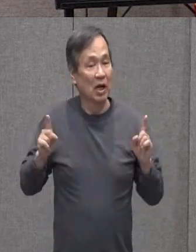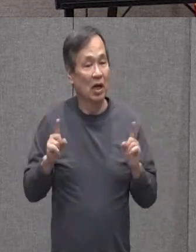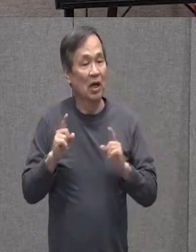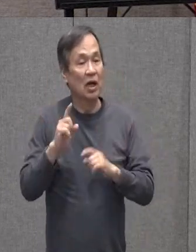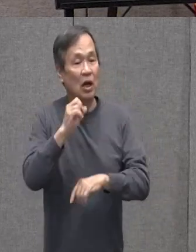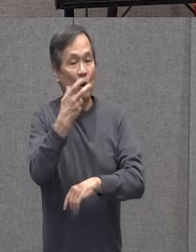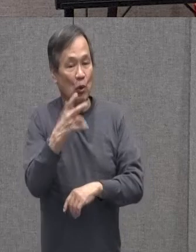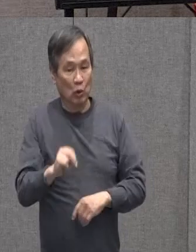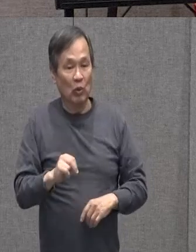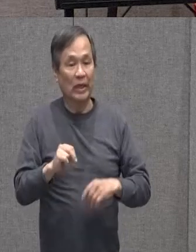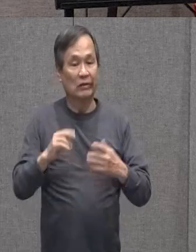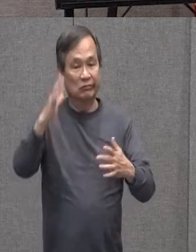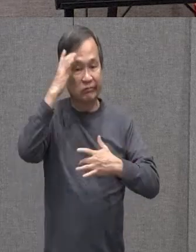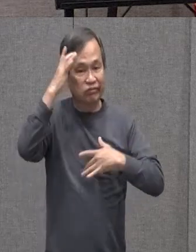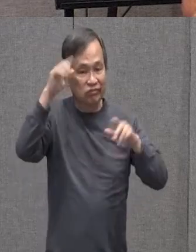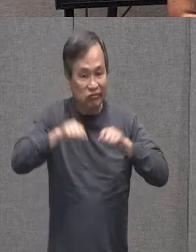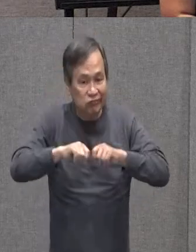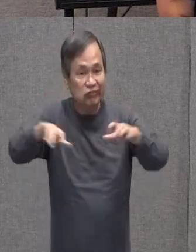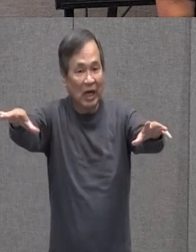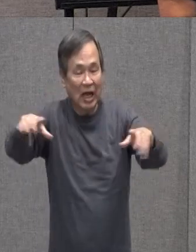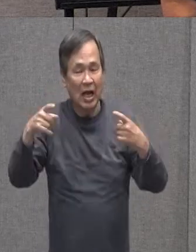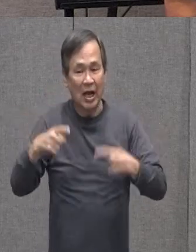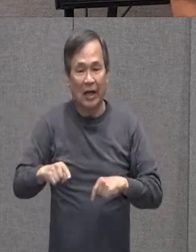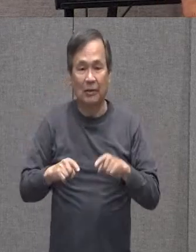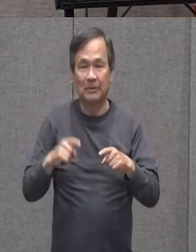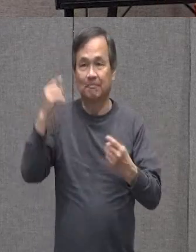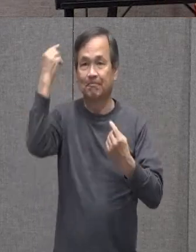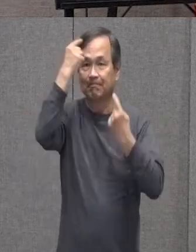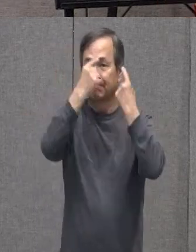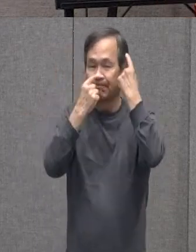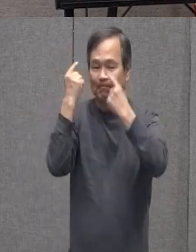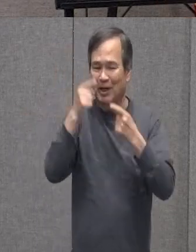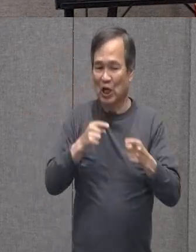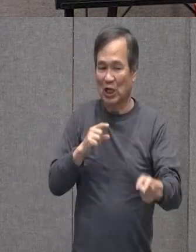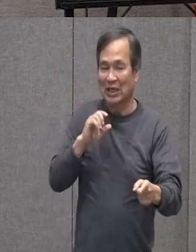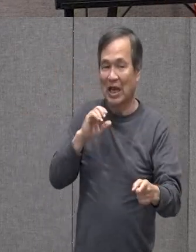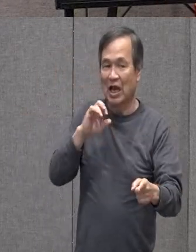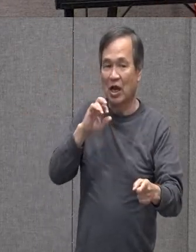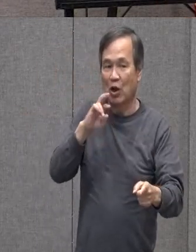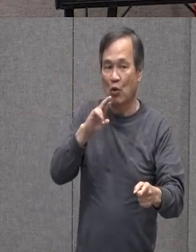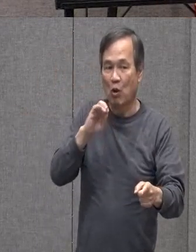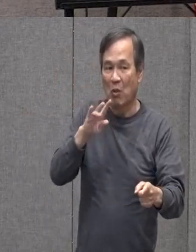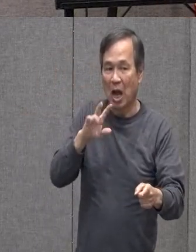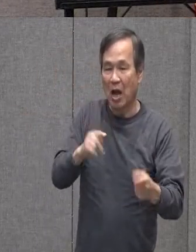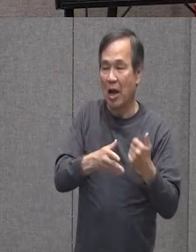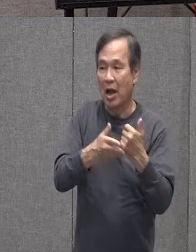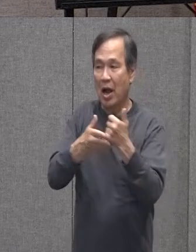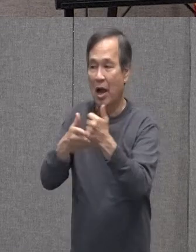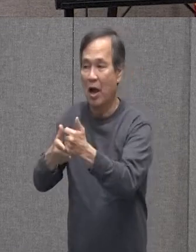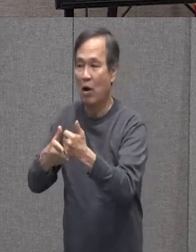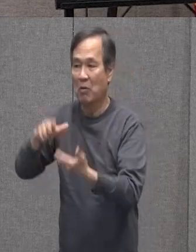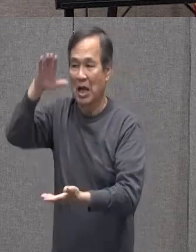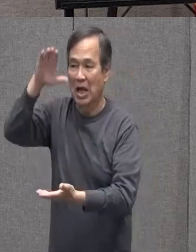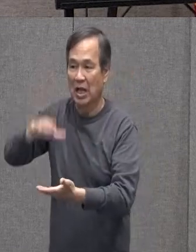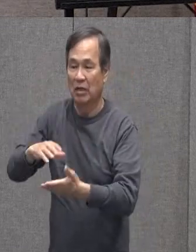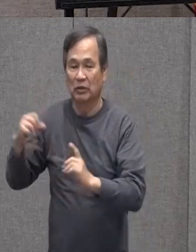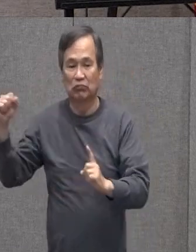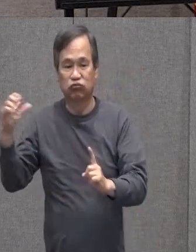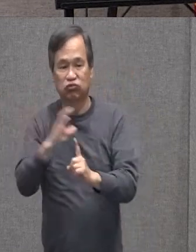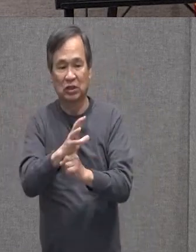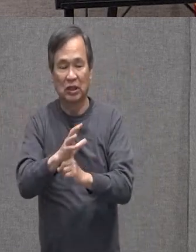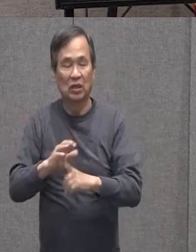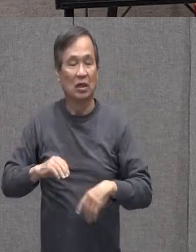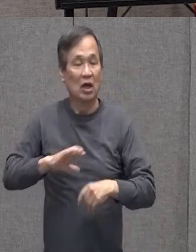the pandemic hit, hospitals began asking if our robots could help minimize their staff's exposure. One